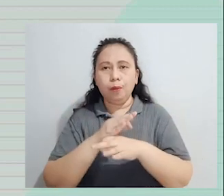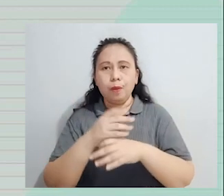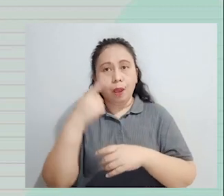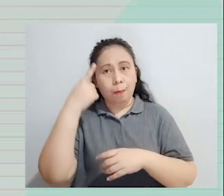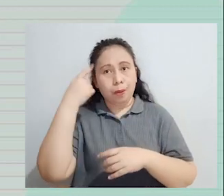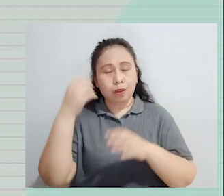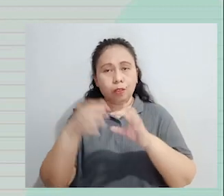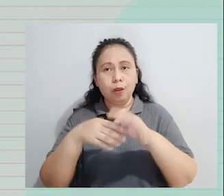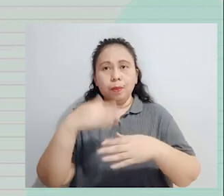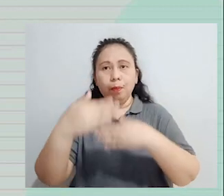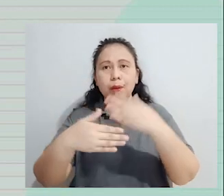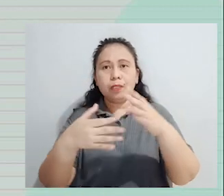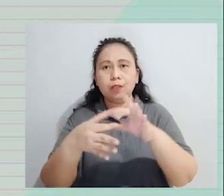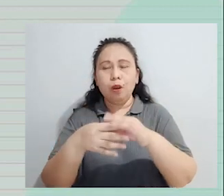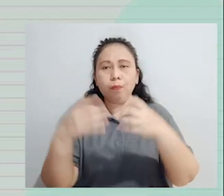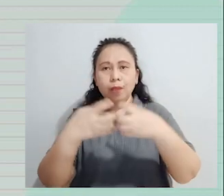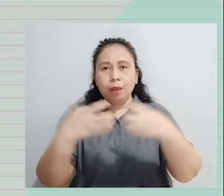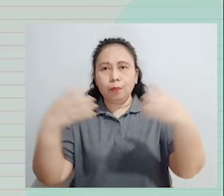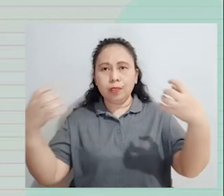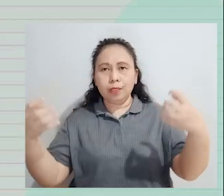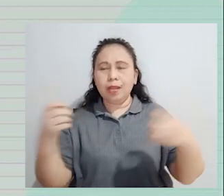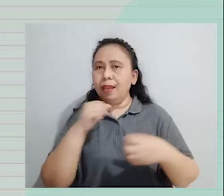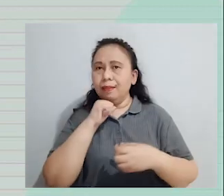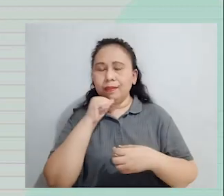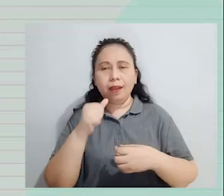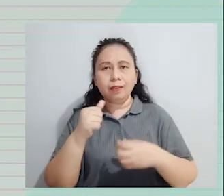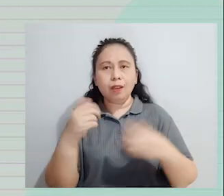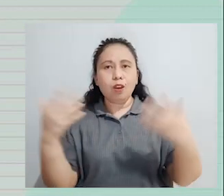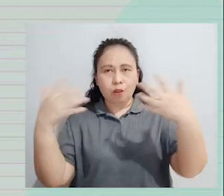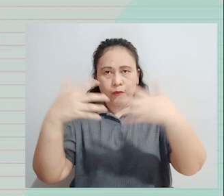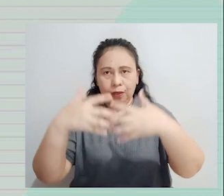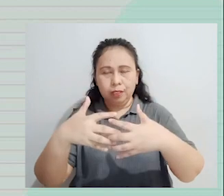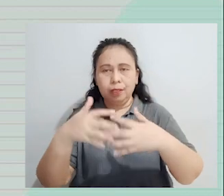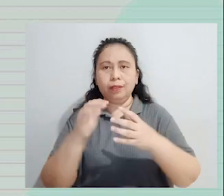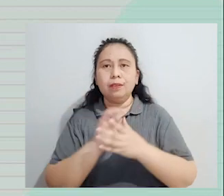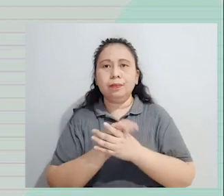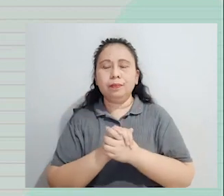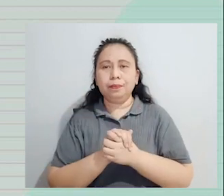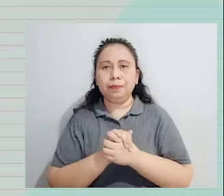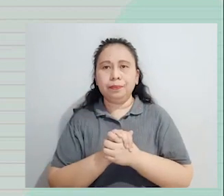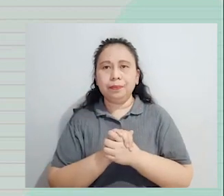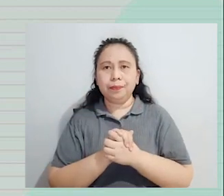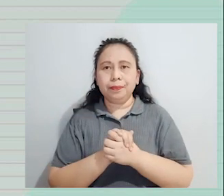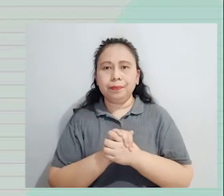to the process of divergence and not convergence.